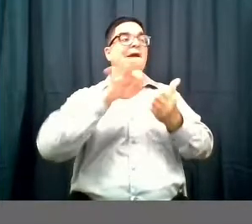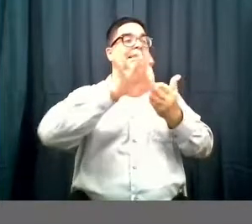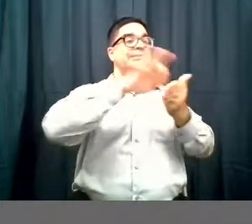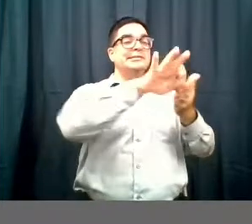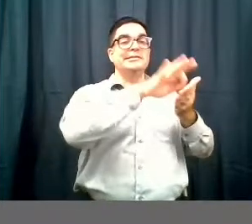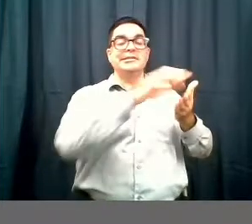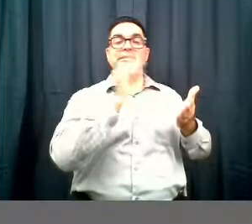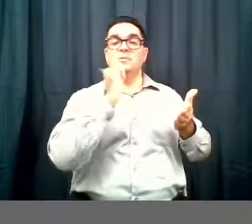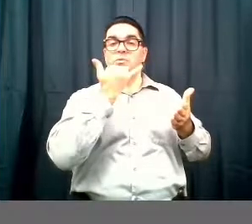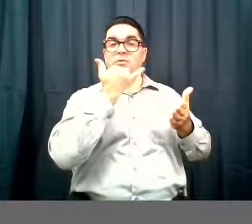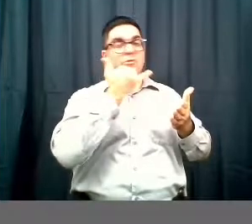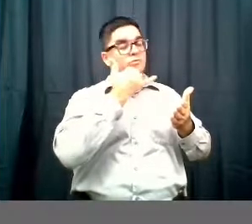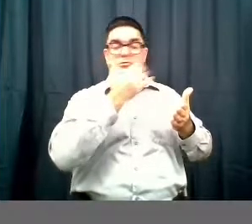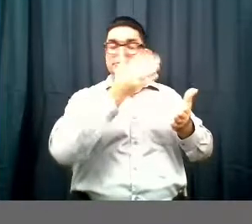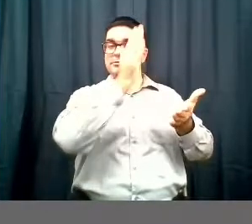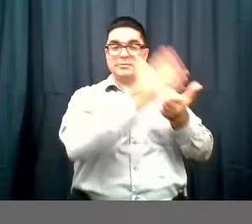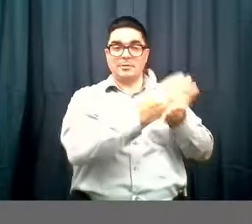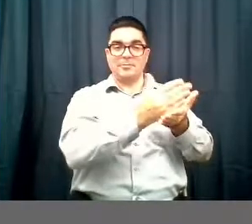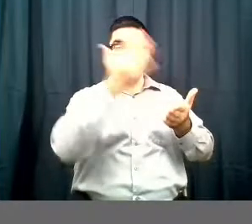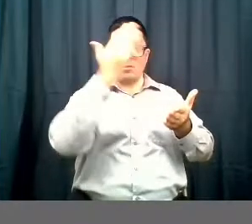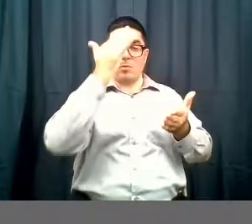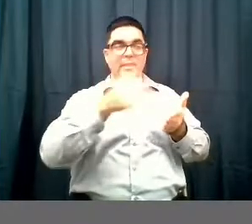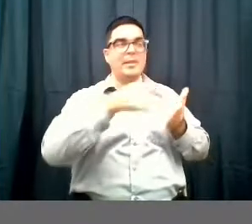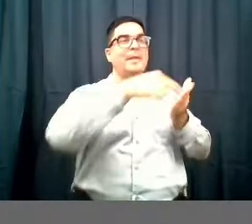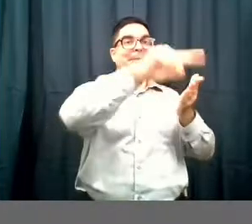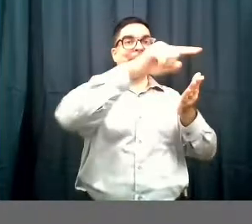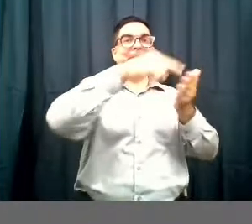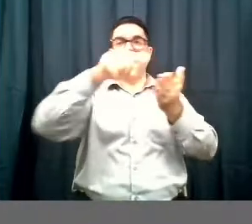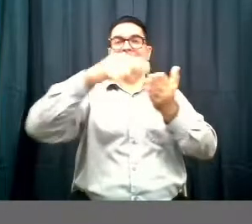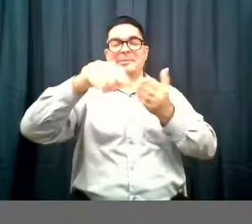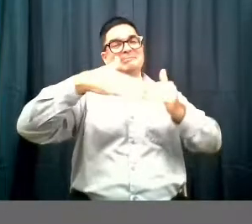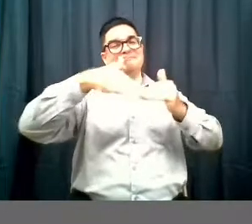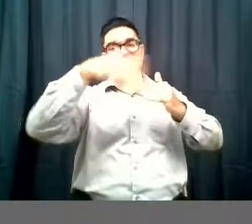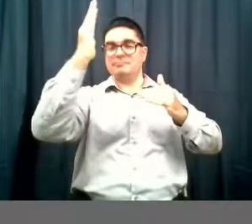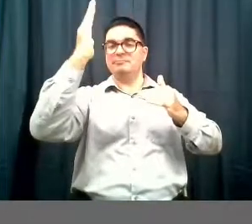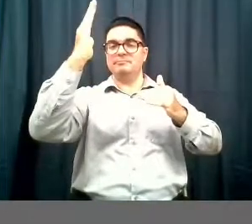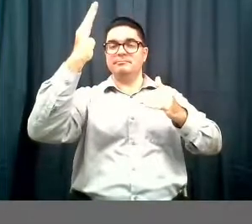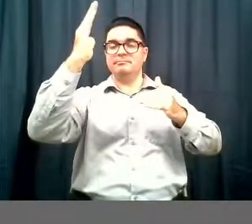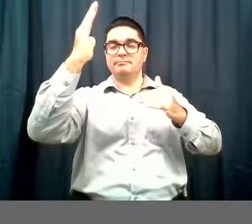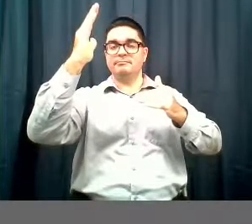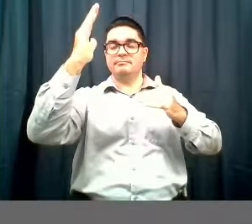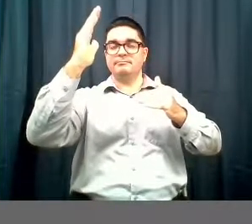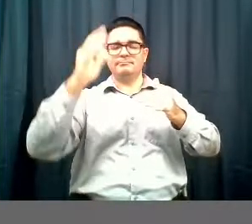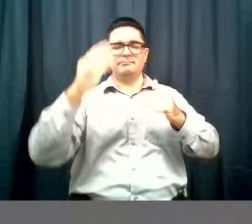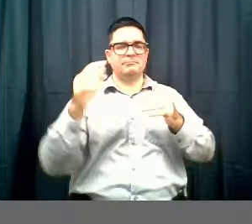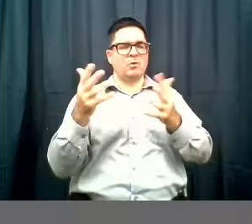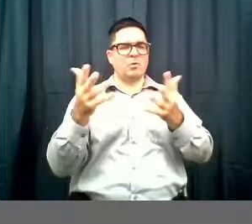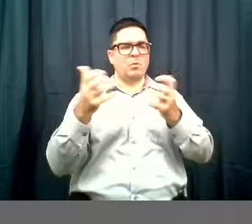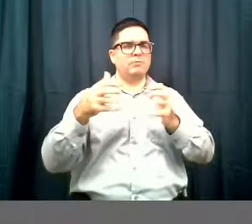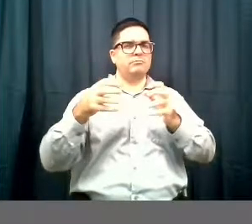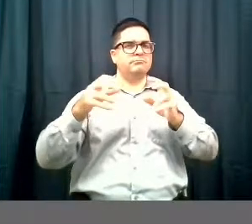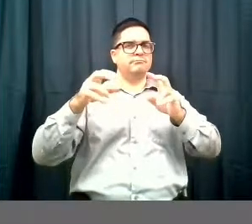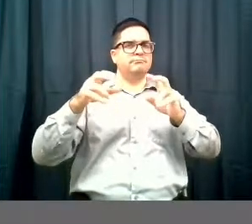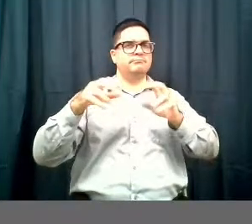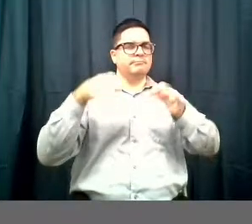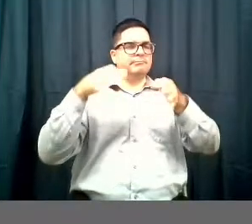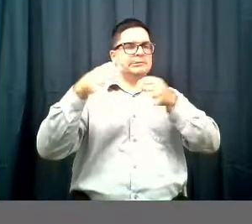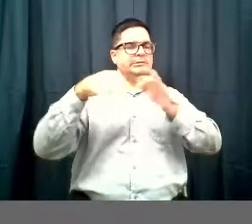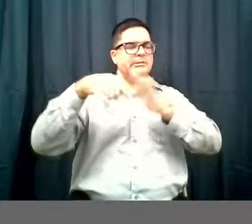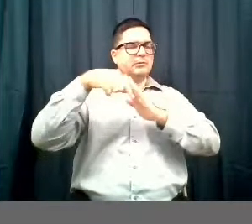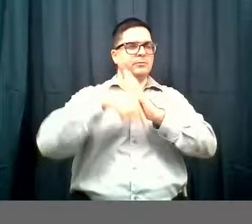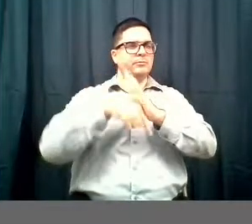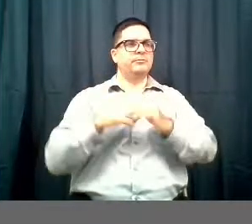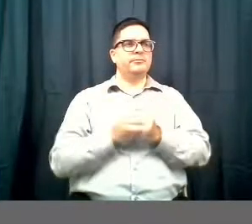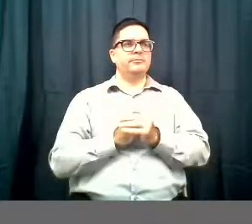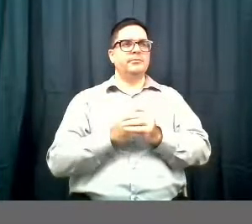it causes overspending and structural deficits. So I'm going to spend one more minute on this topic. Since the formation of the Oversight Board, Puerto